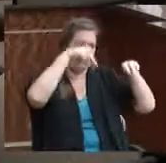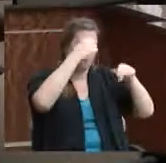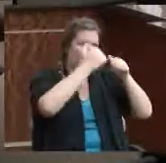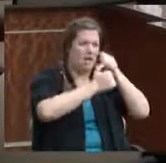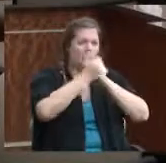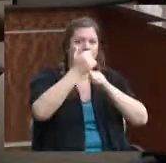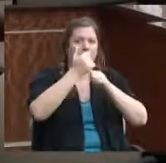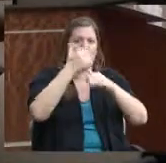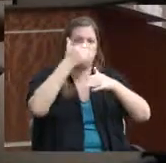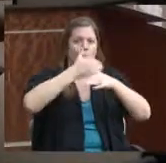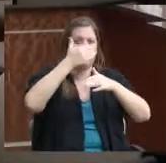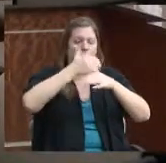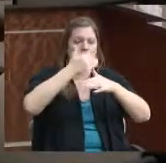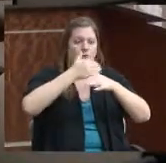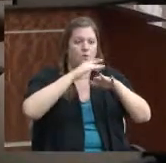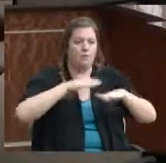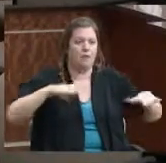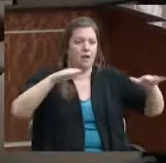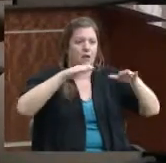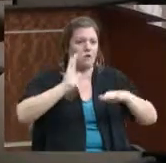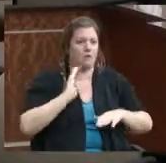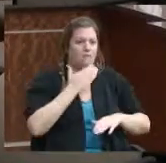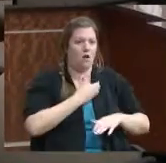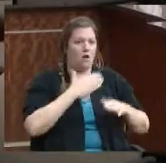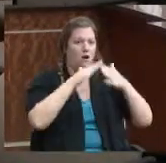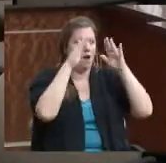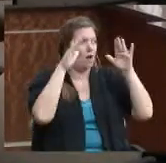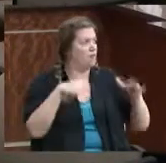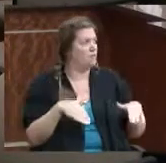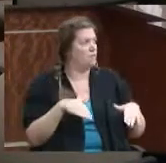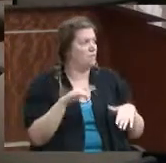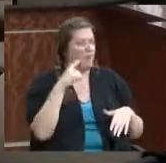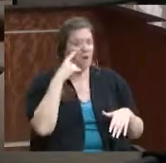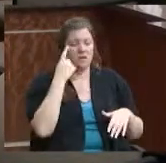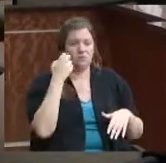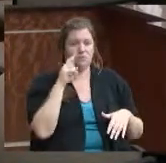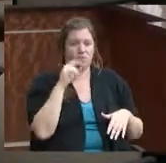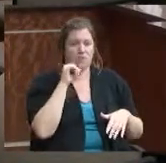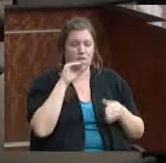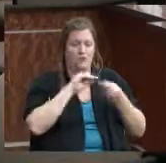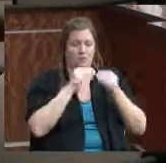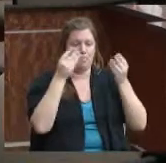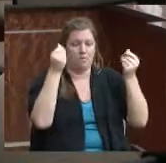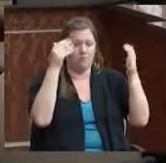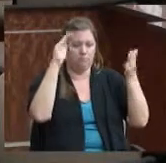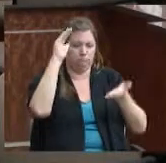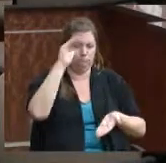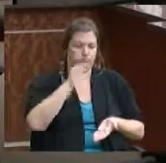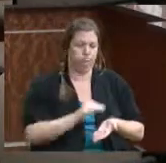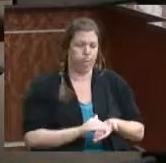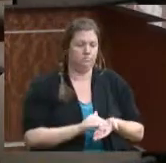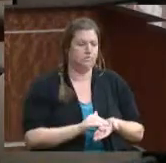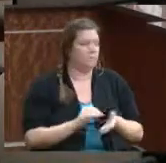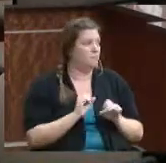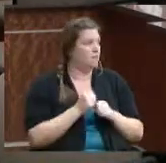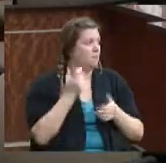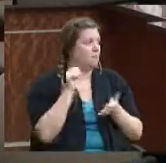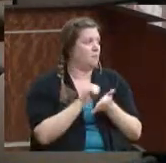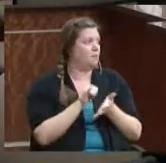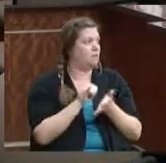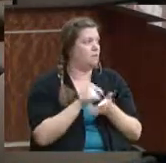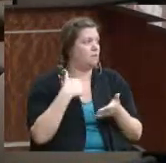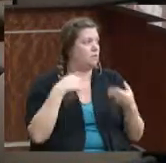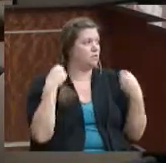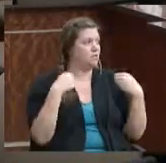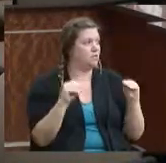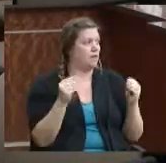window, deck, and balcony of our house. It will be an eyesore and bring our property values down and may even make it impossible for us